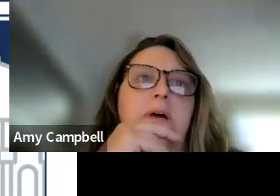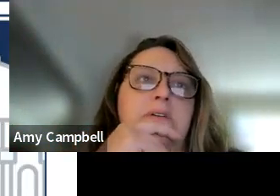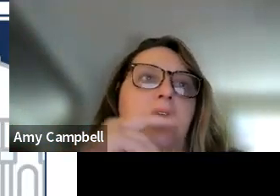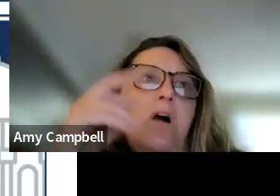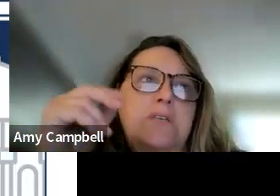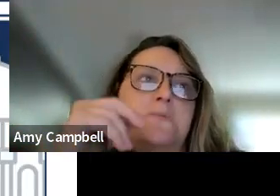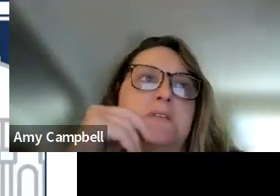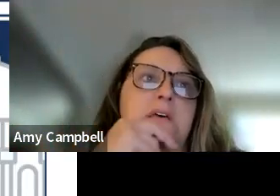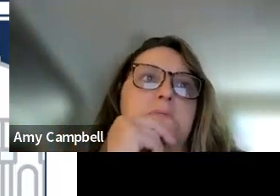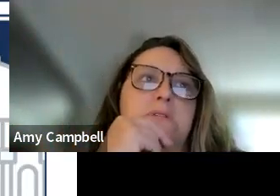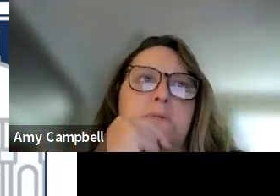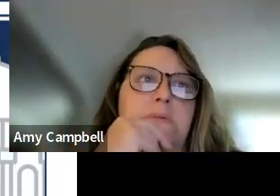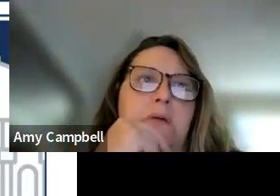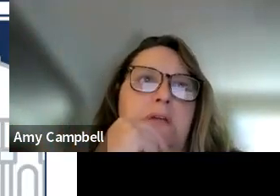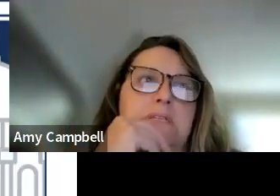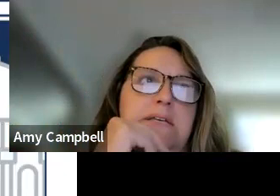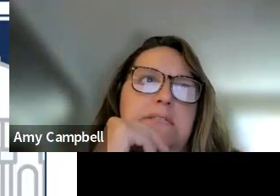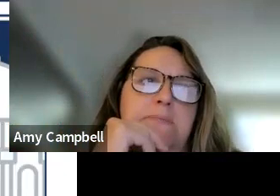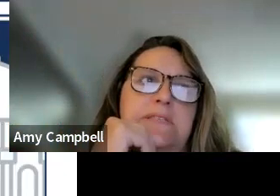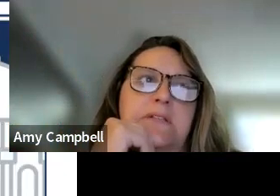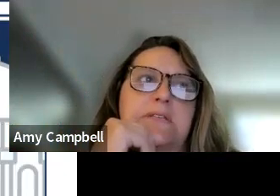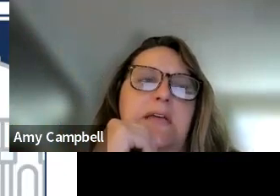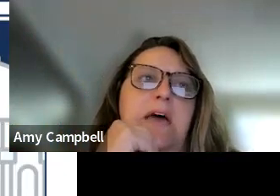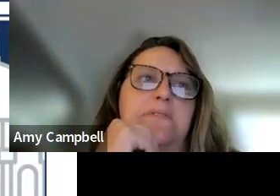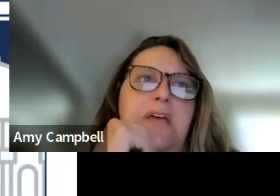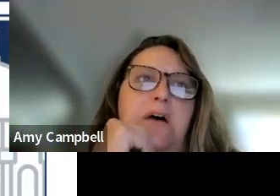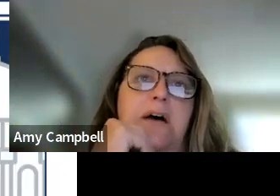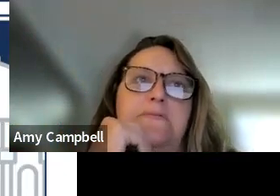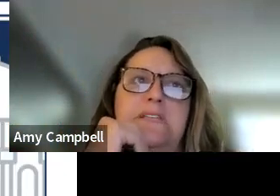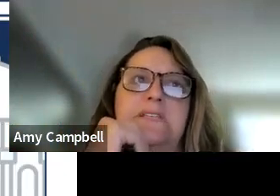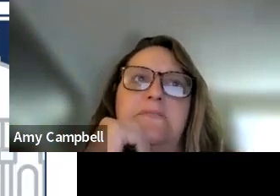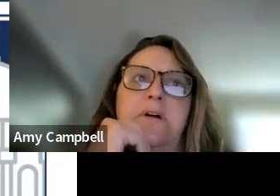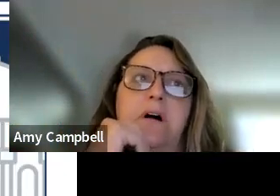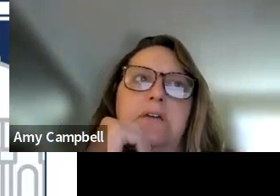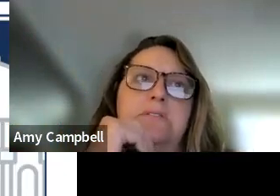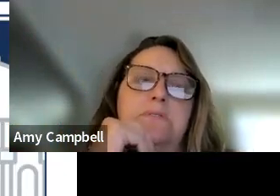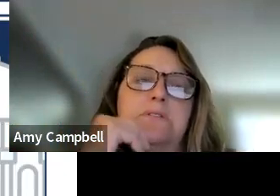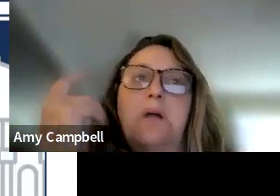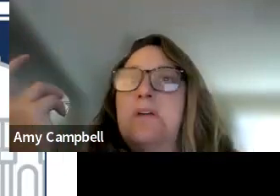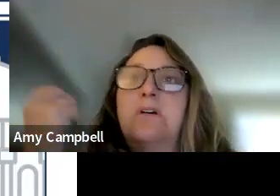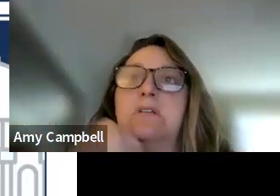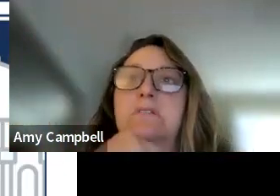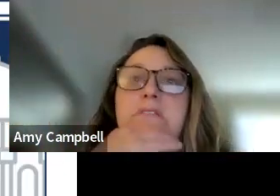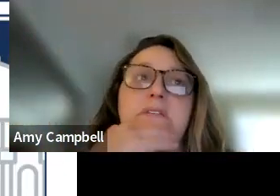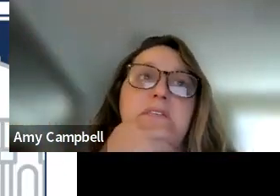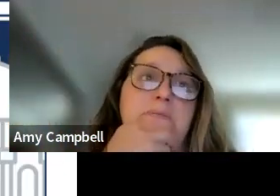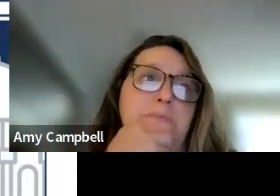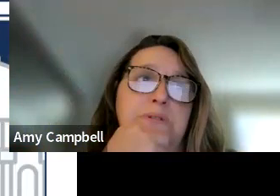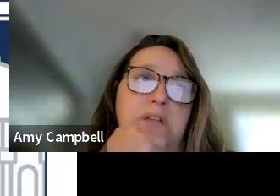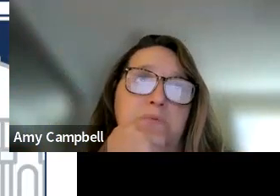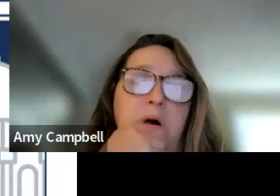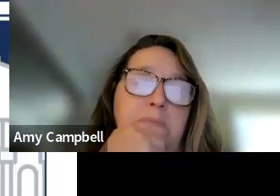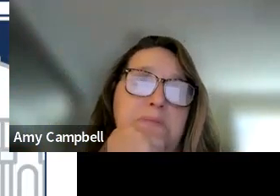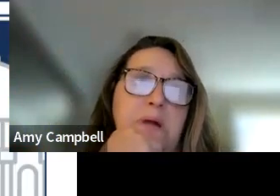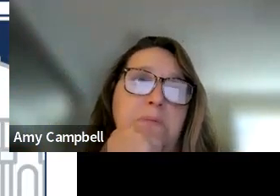They also have an August recess, which is a big recess. They basically stay out of town, out of DC for August, which is probably good since DC was